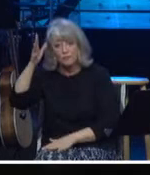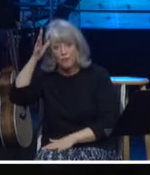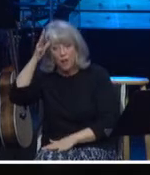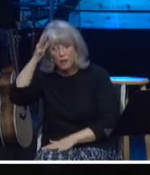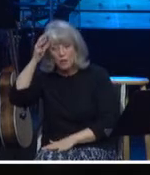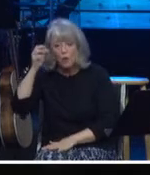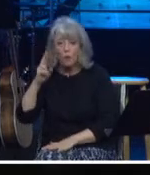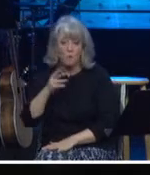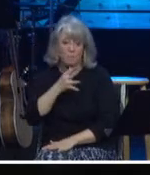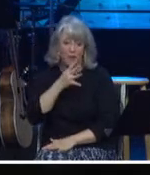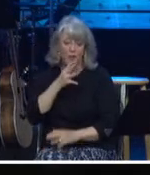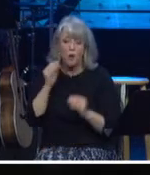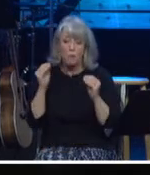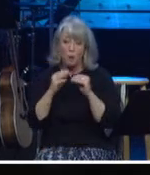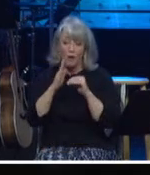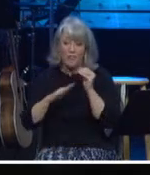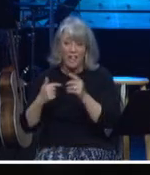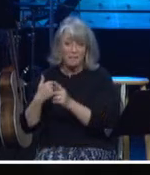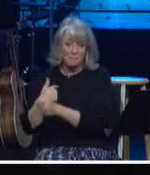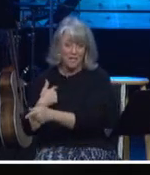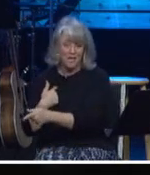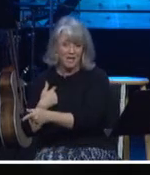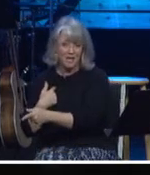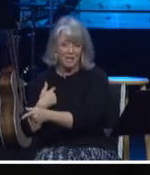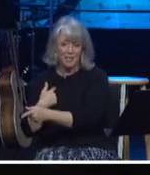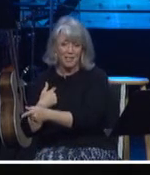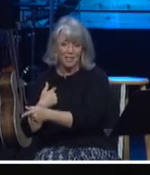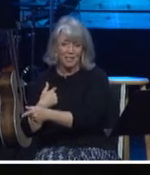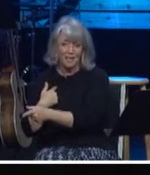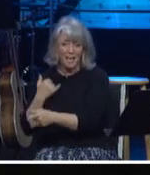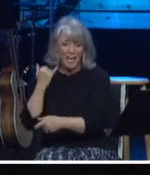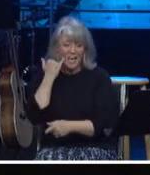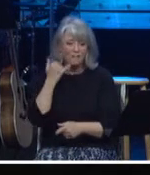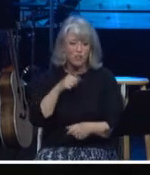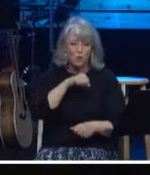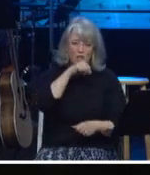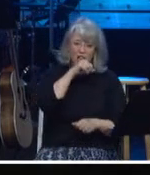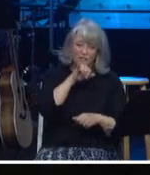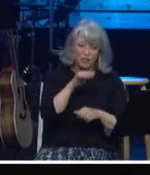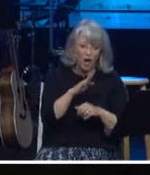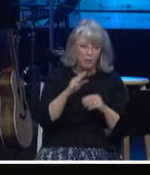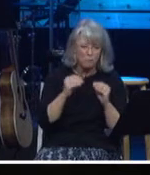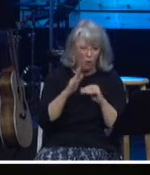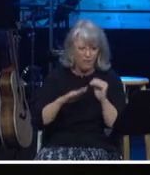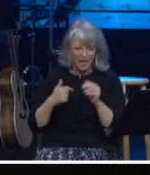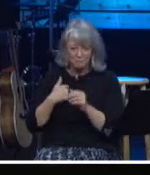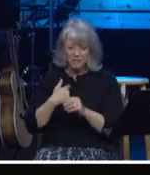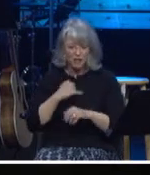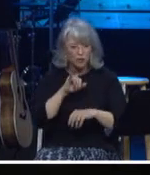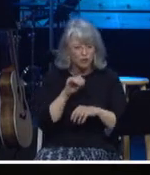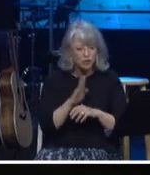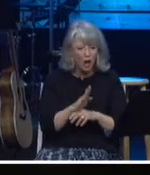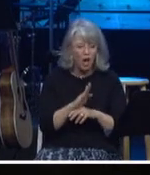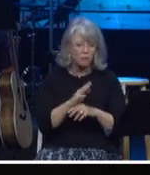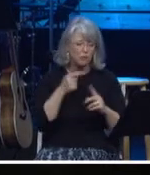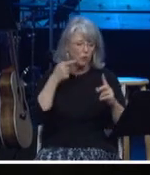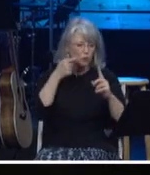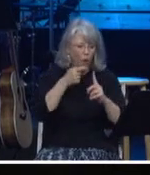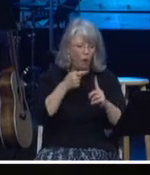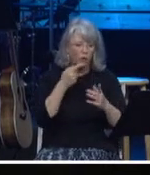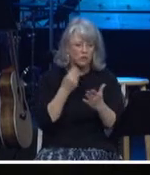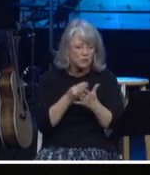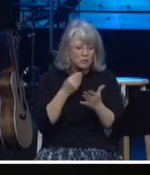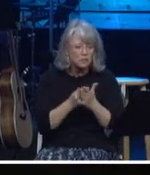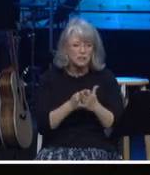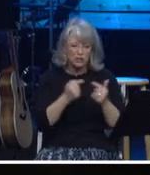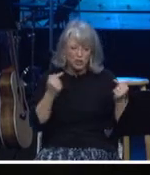blank. He who loves anything else more than me, your job, your goals, your wants, your money, your sin.